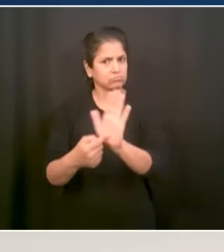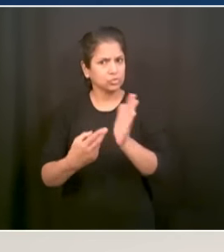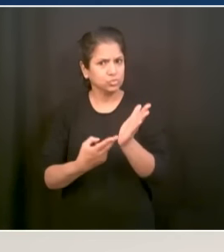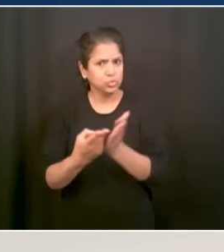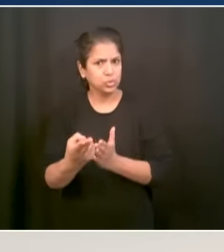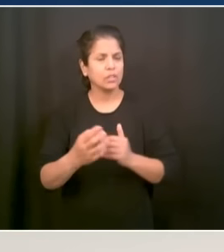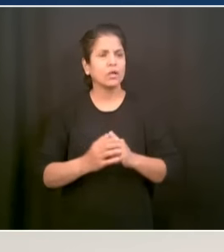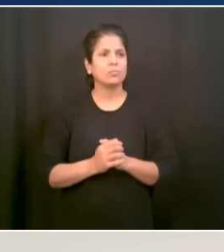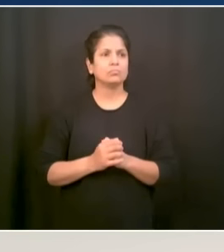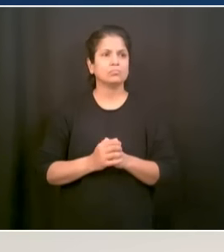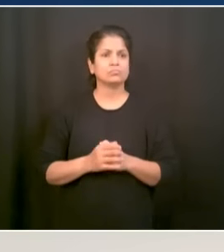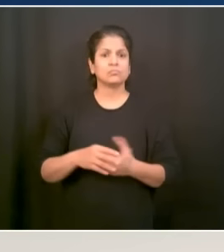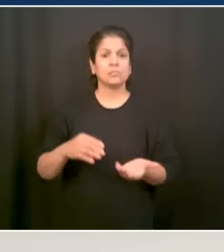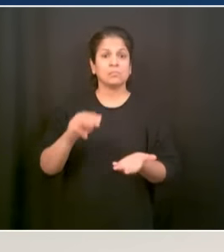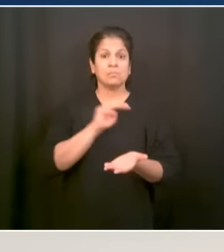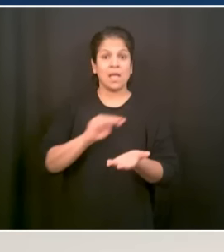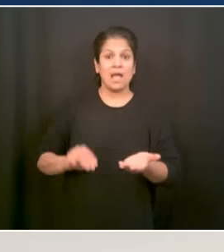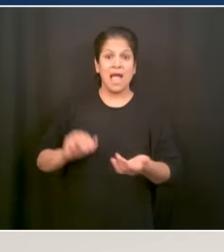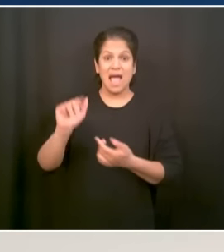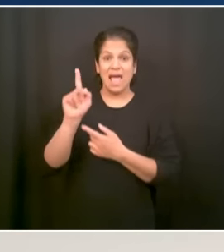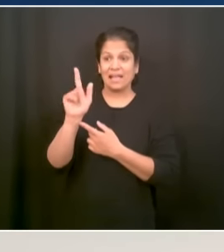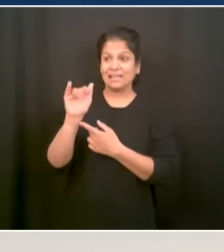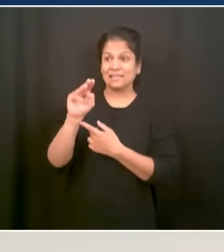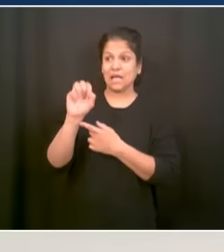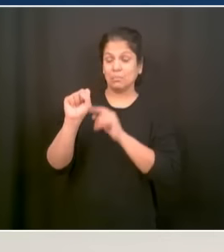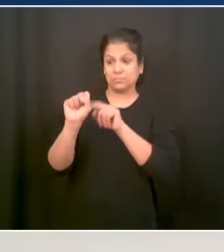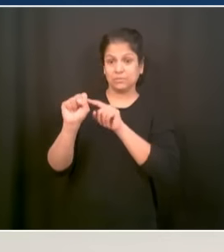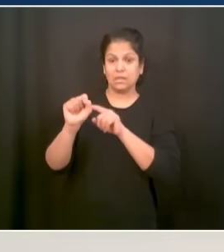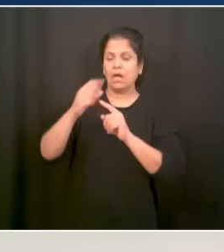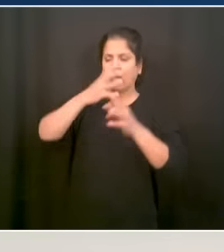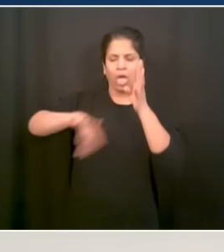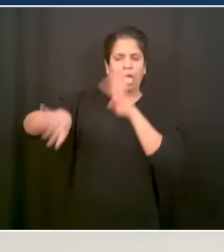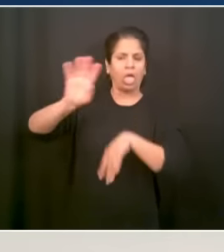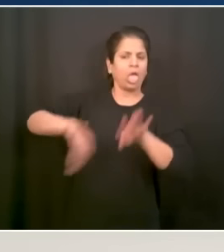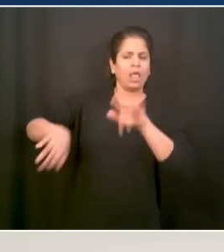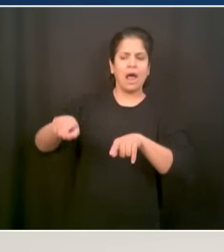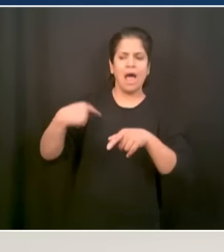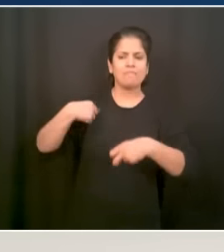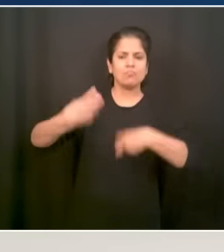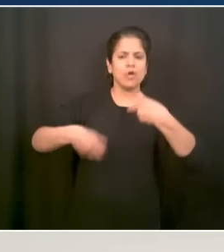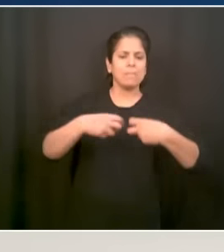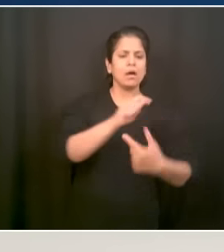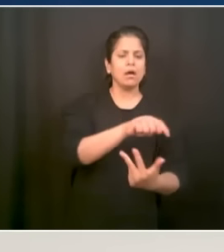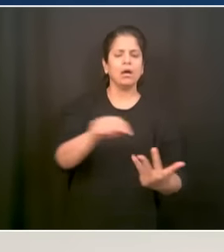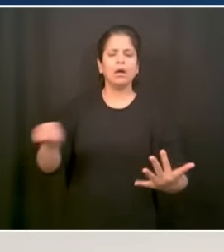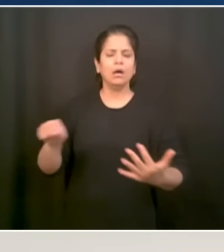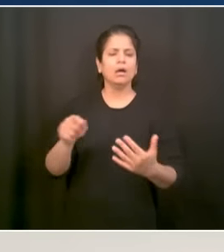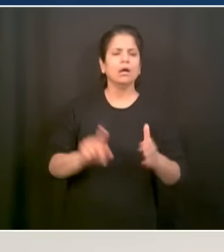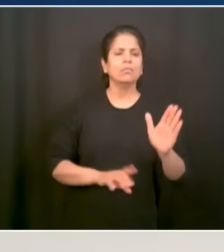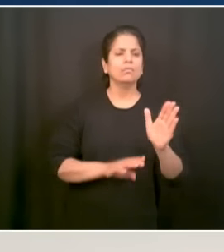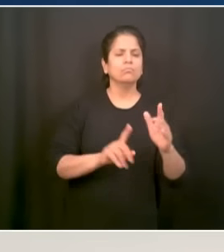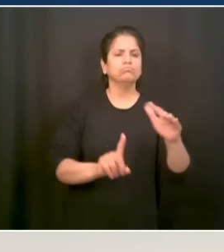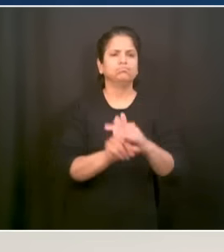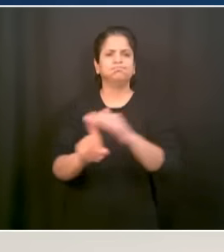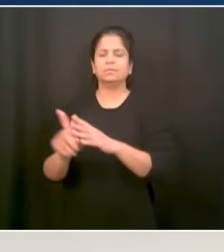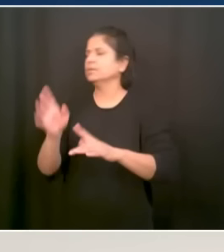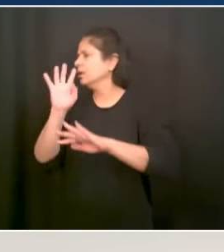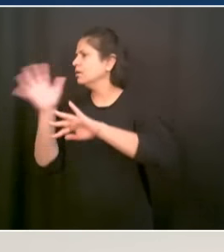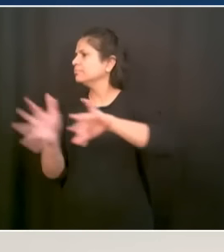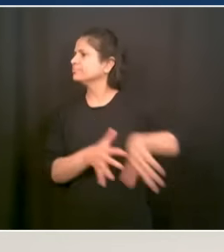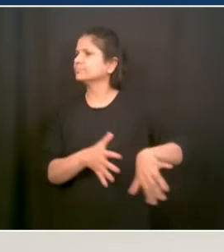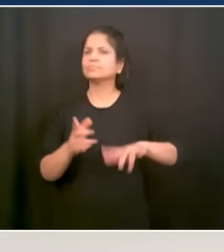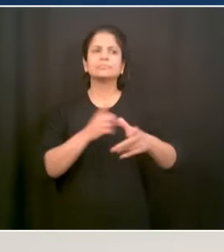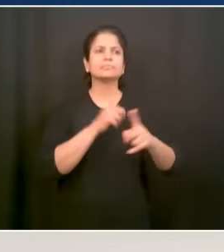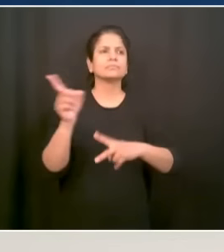road. Last year, when he laid out his January and May financial plans, he not only failed to budget sufficiently, he ignored projections